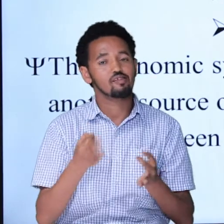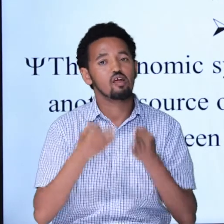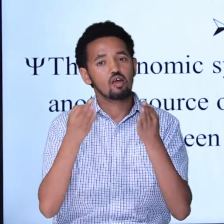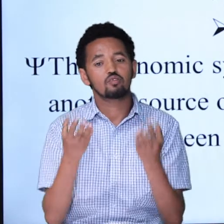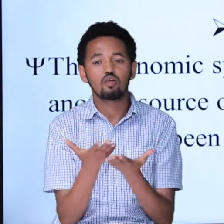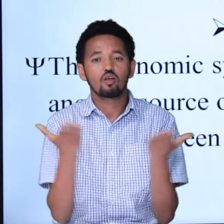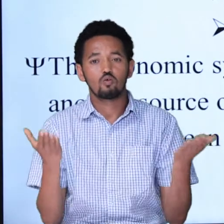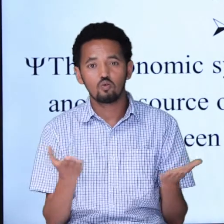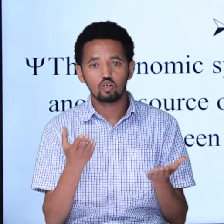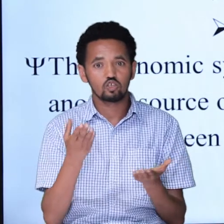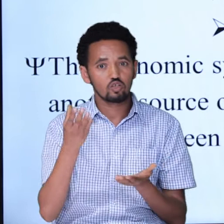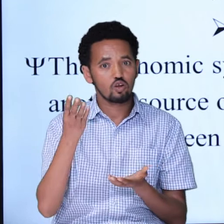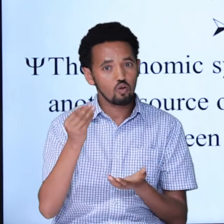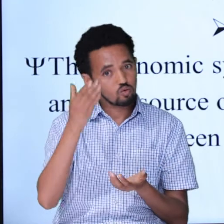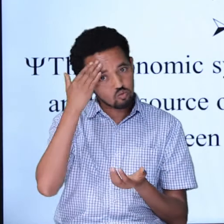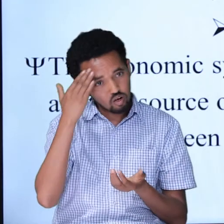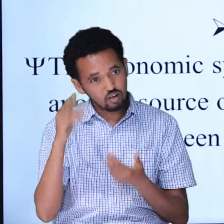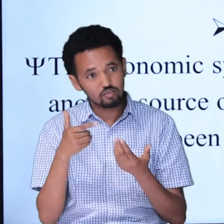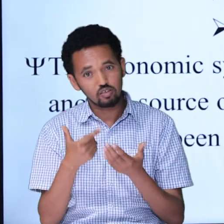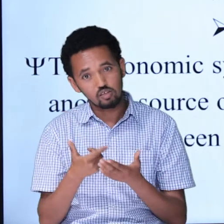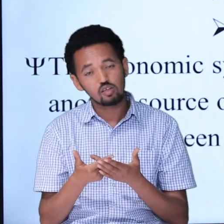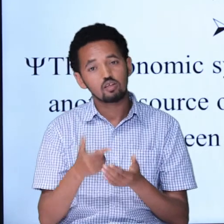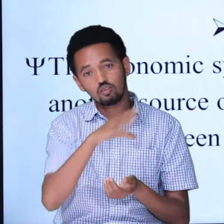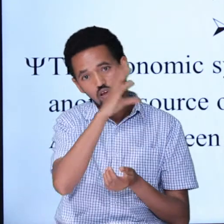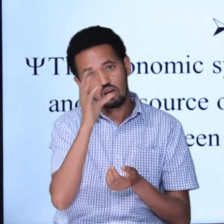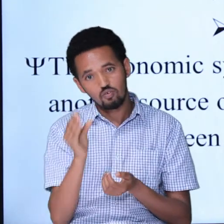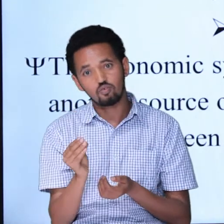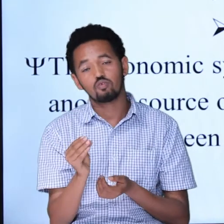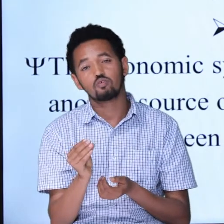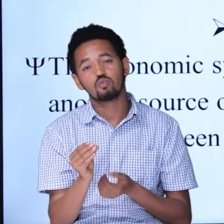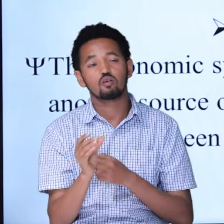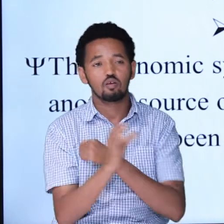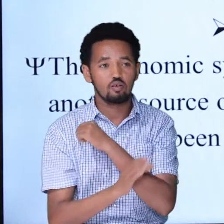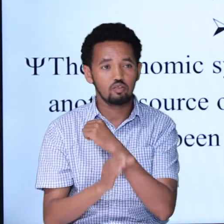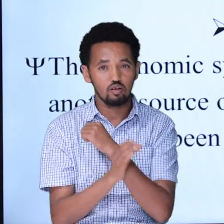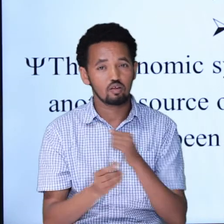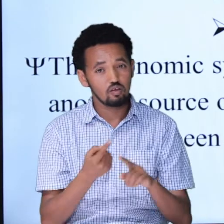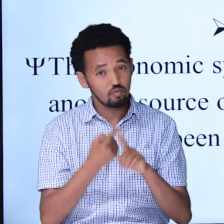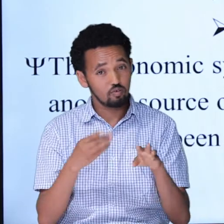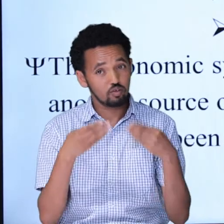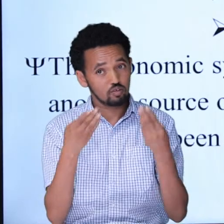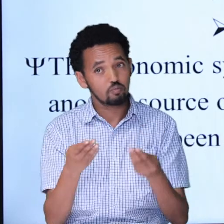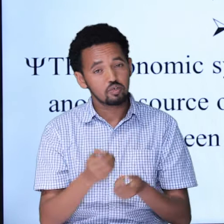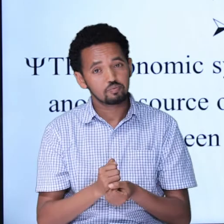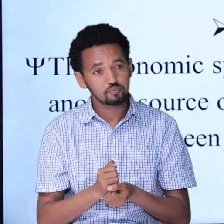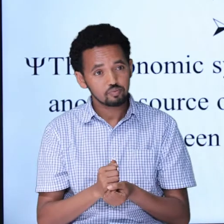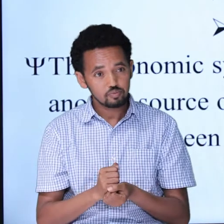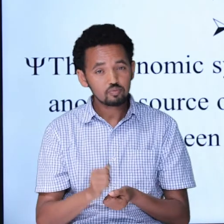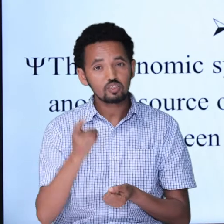There was no tolerance among the African country. For example,